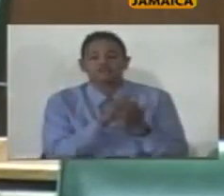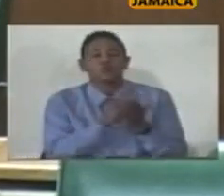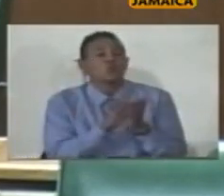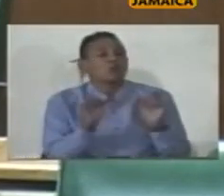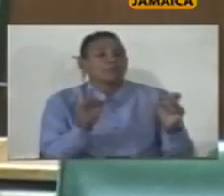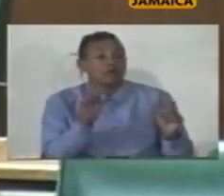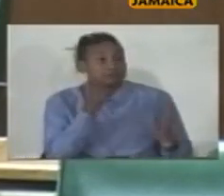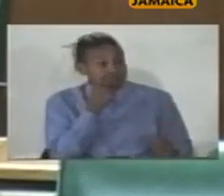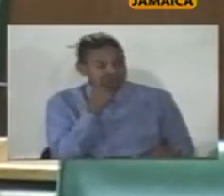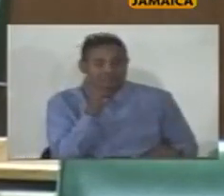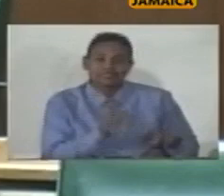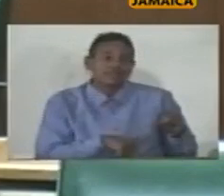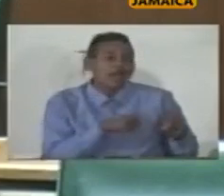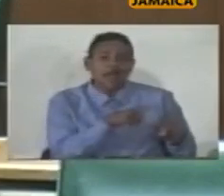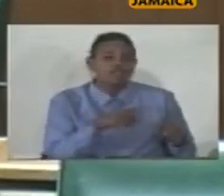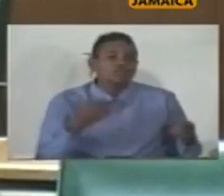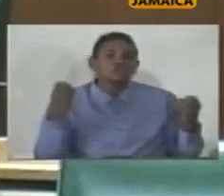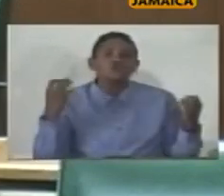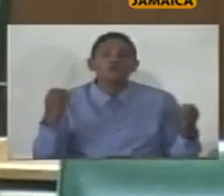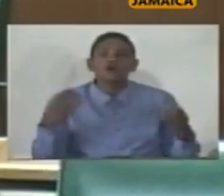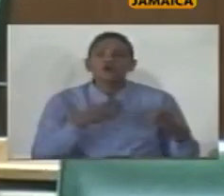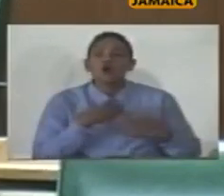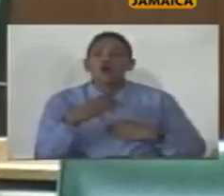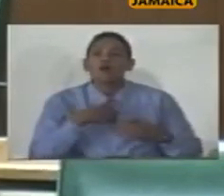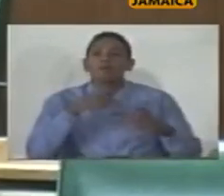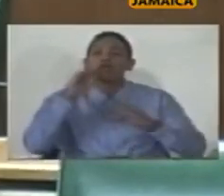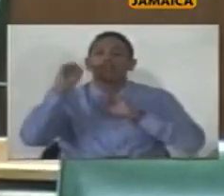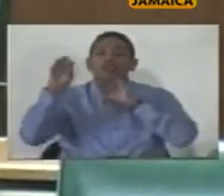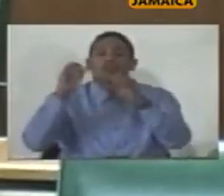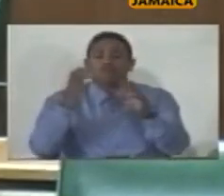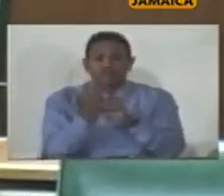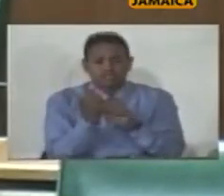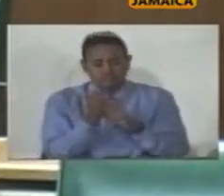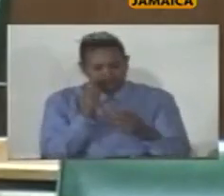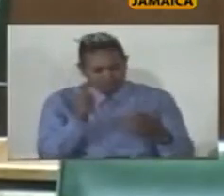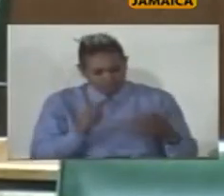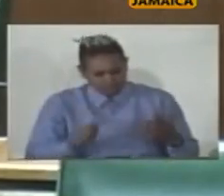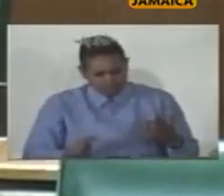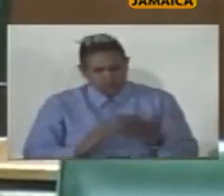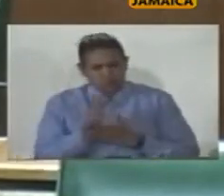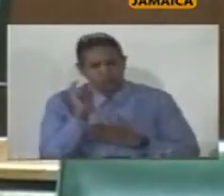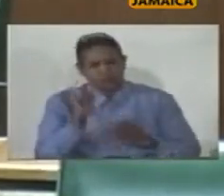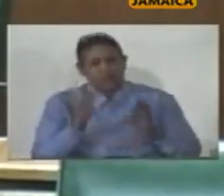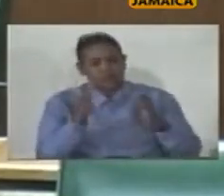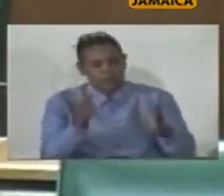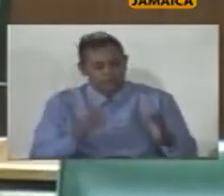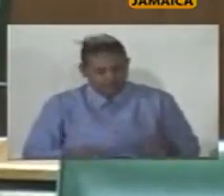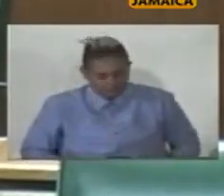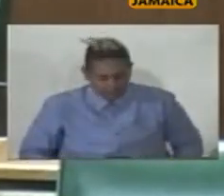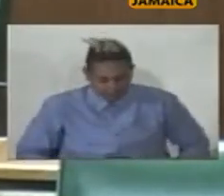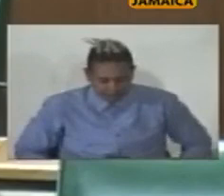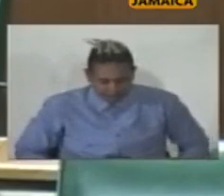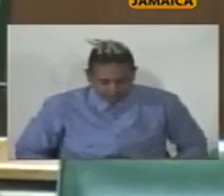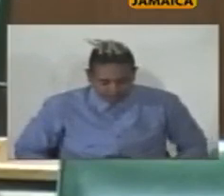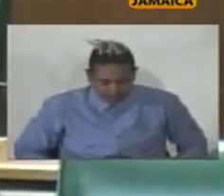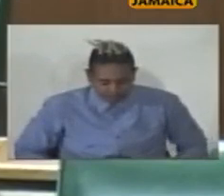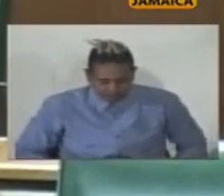management. Numerous complaints have been received via this medium. In